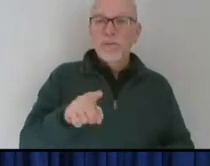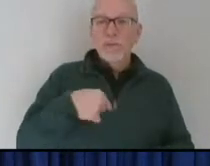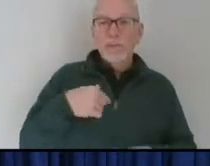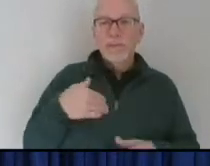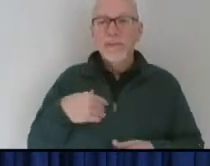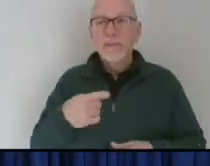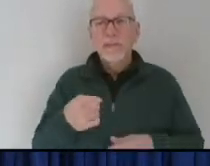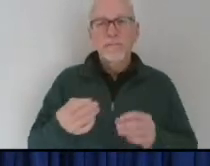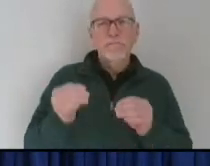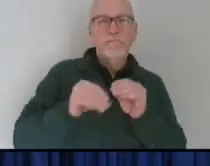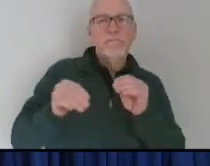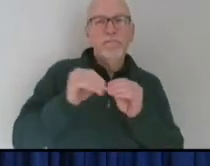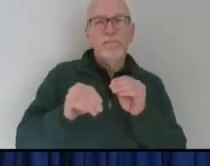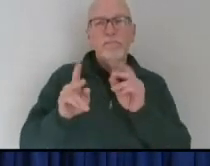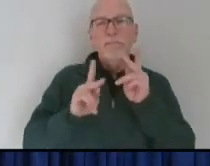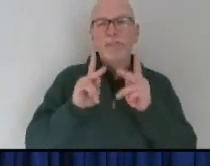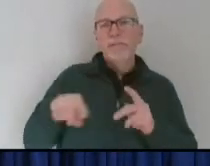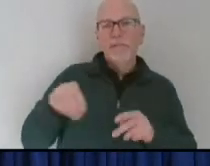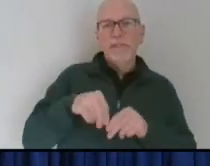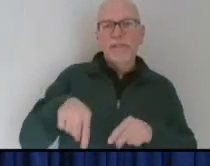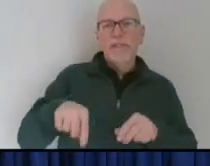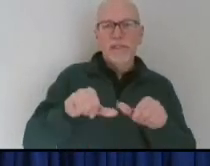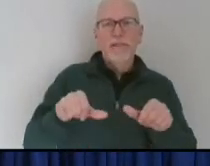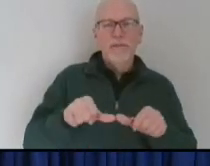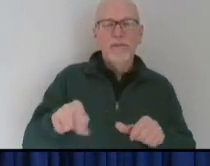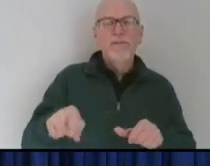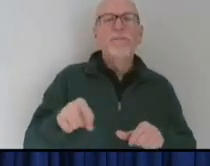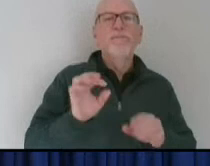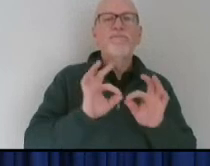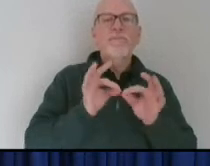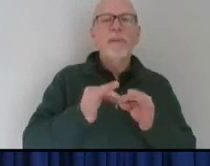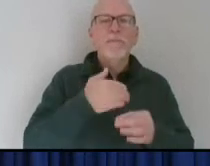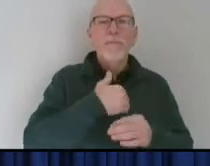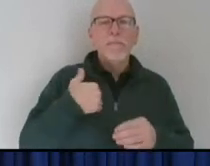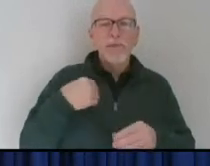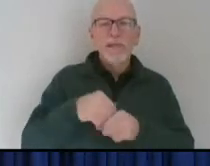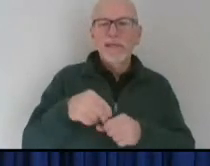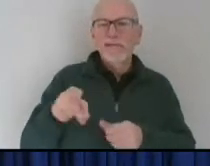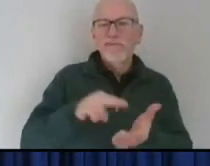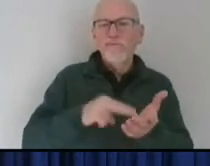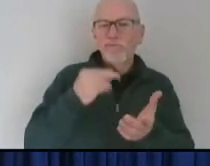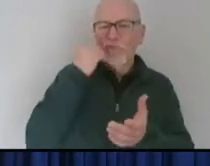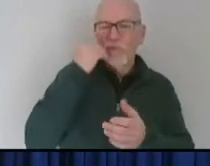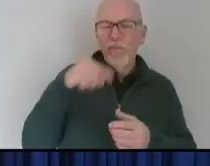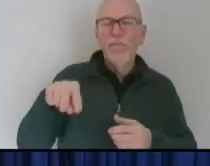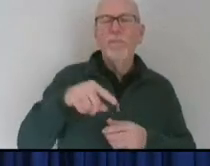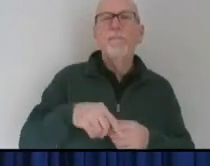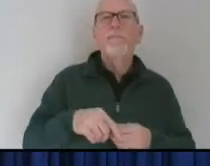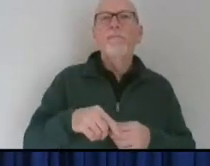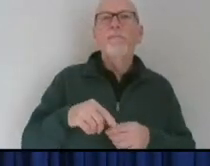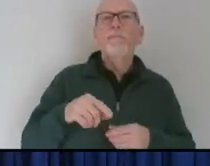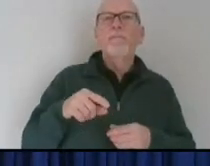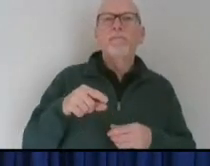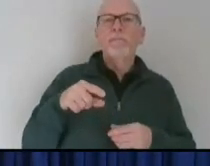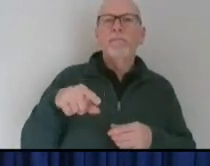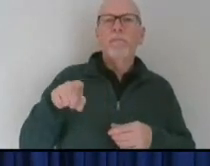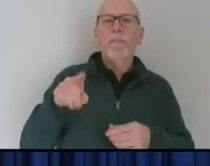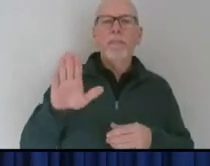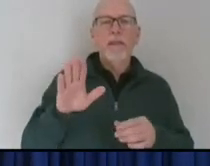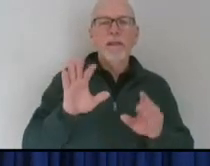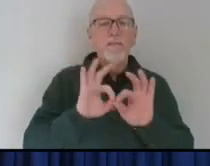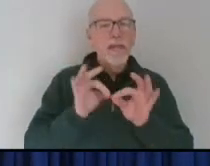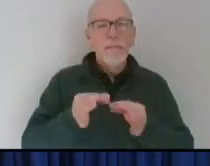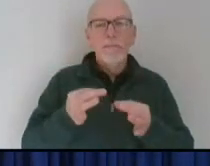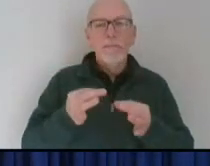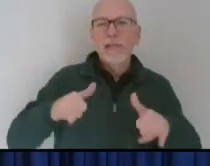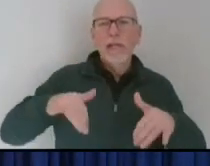growing number of citizens in the area who have family members in long-term care facilities who have their loved ones have not received